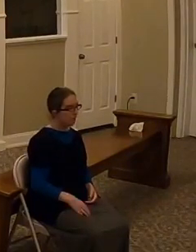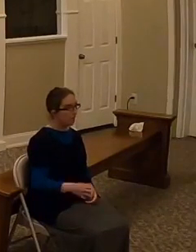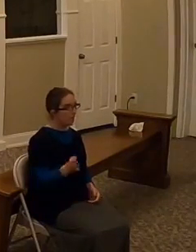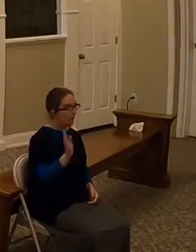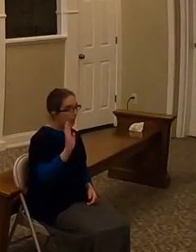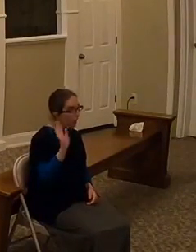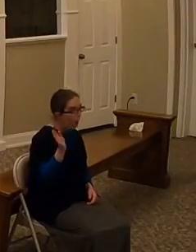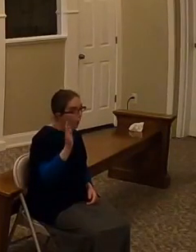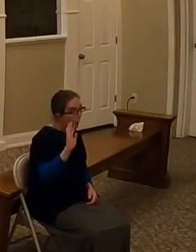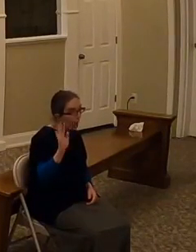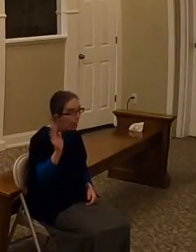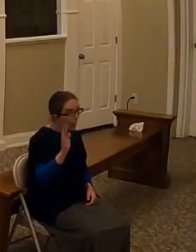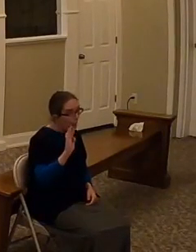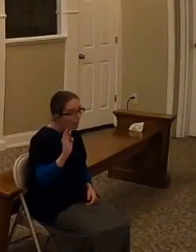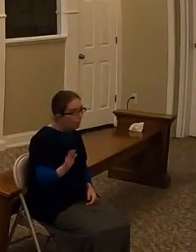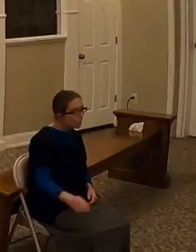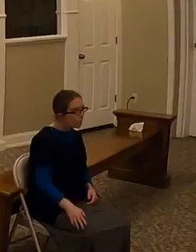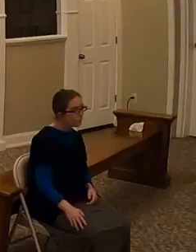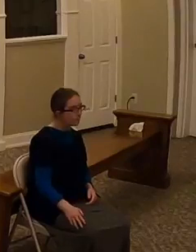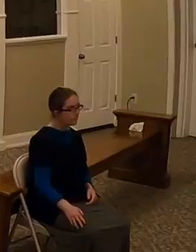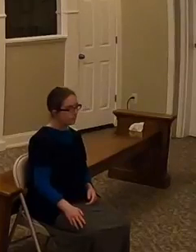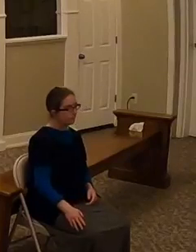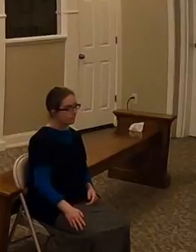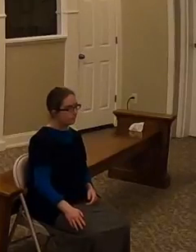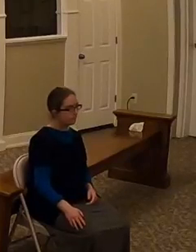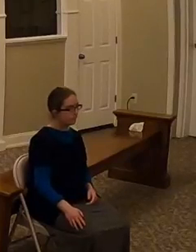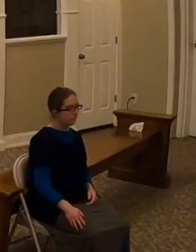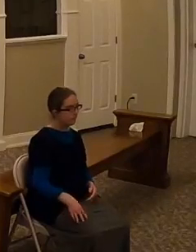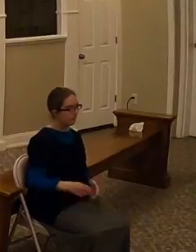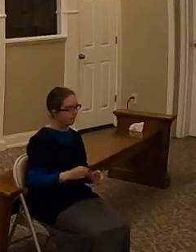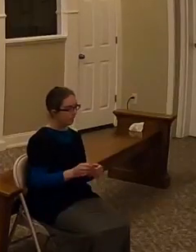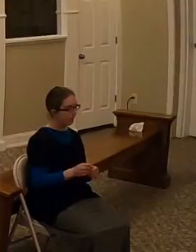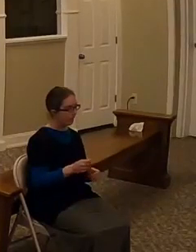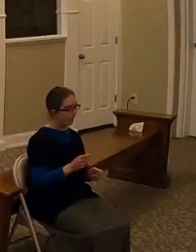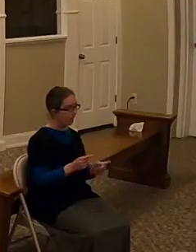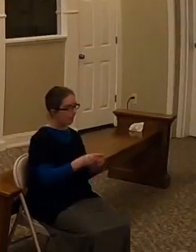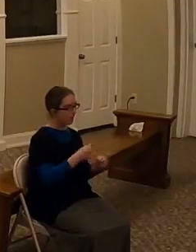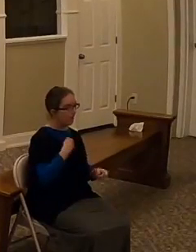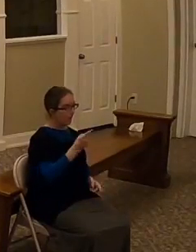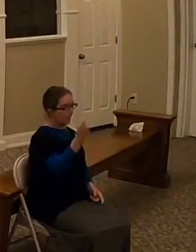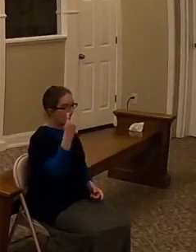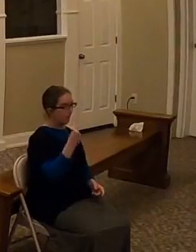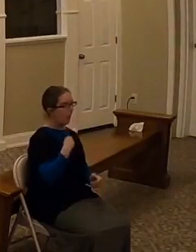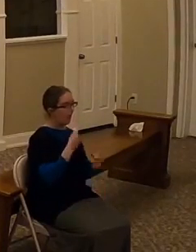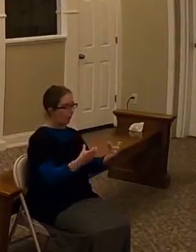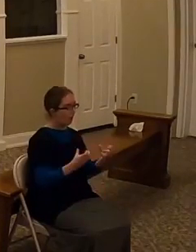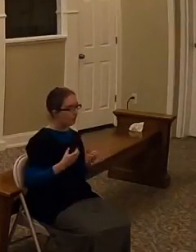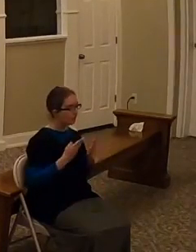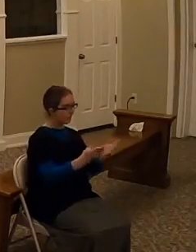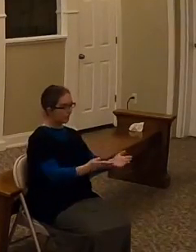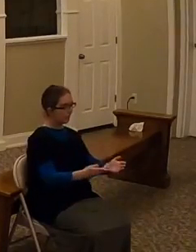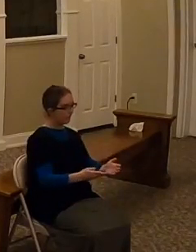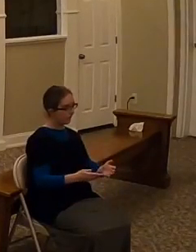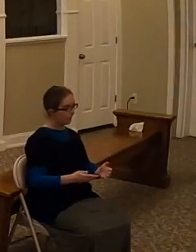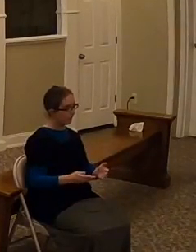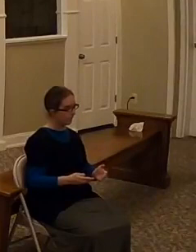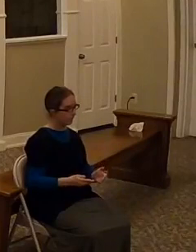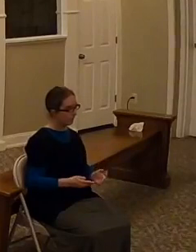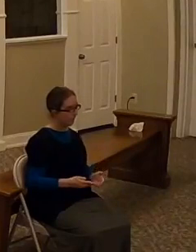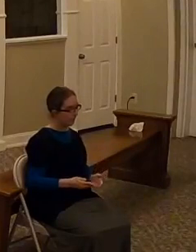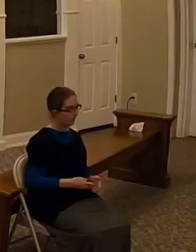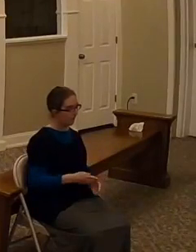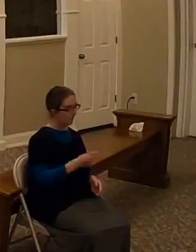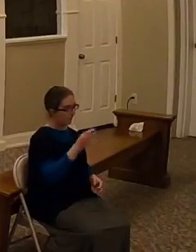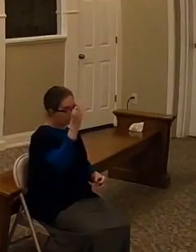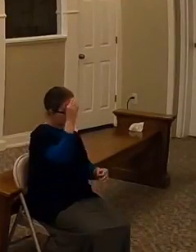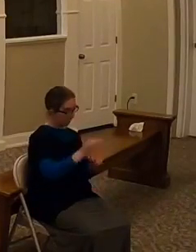Anybody out there? Amen. Then he goes on to say, till I come, I want you to give attendance to reading. Anybody